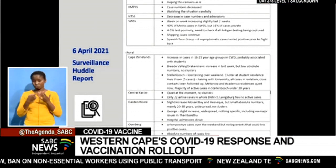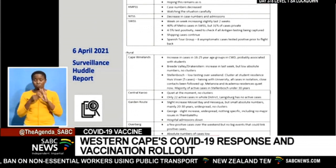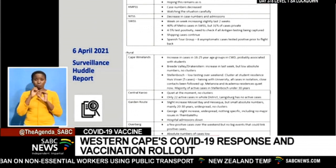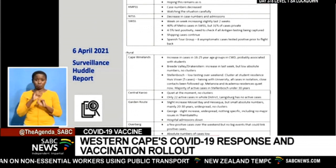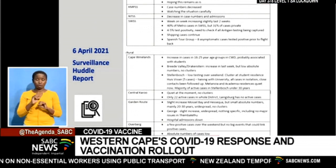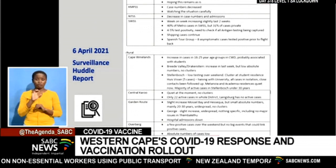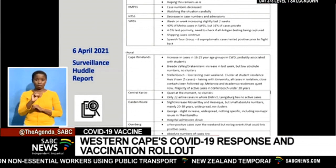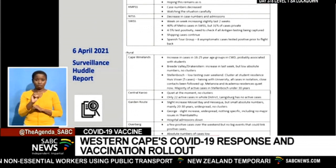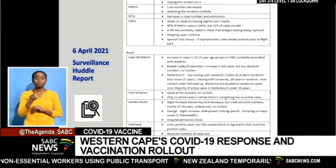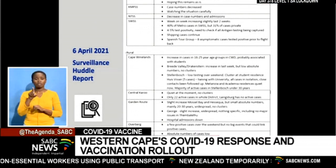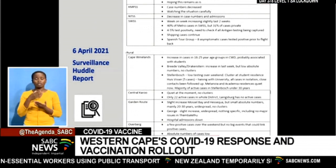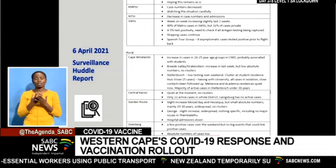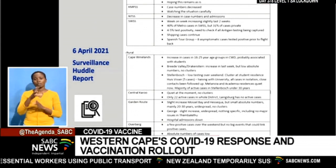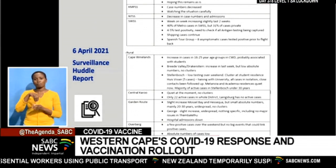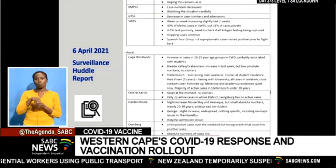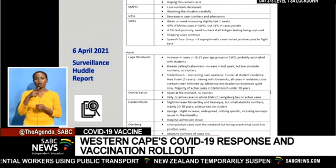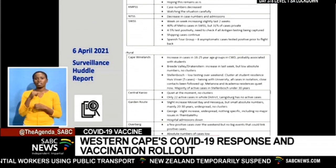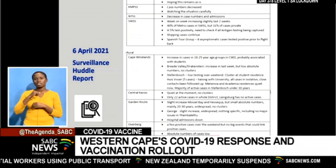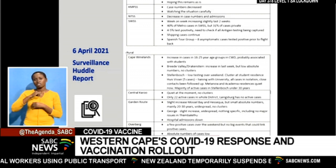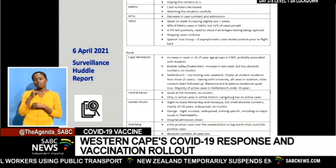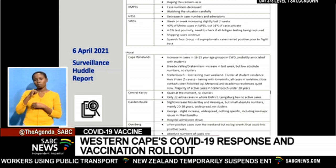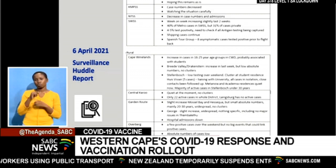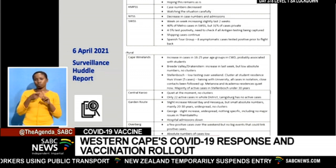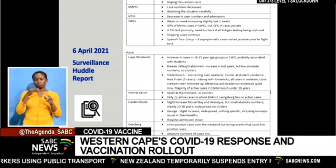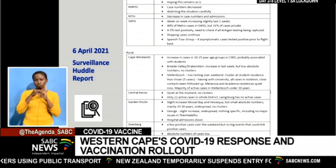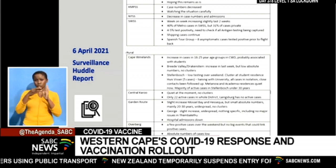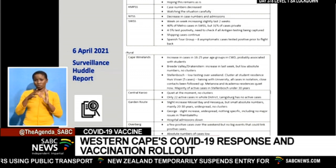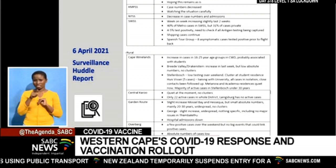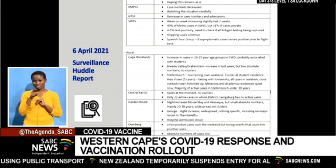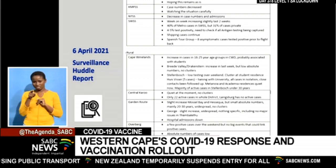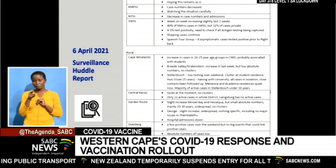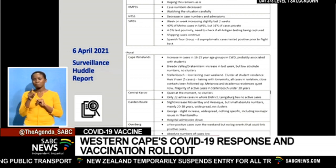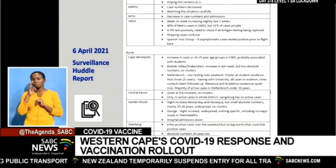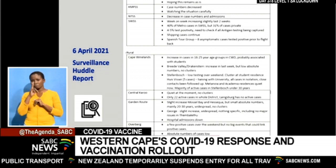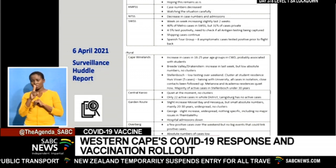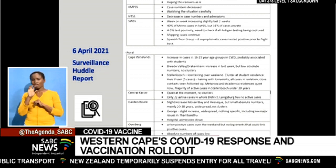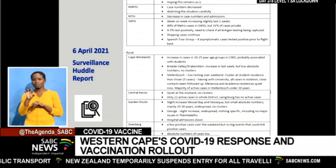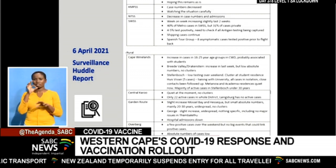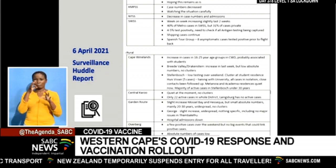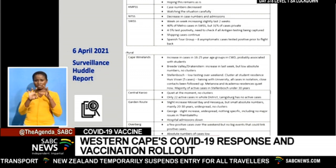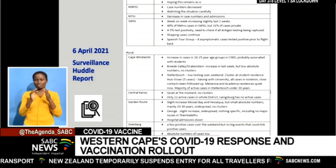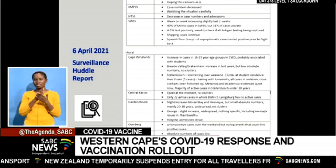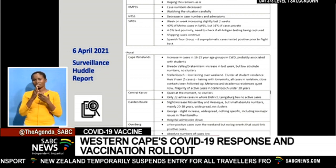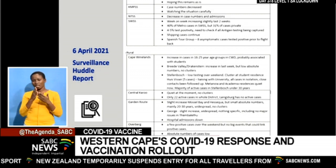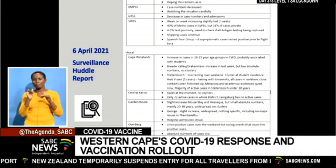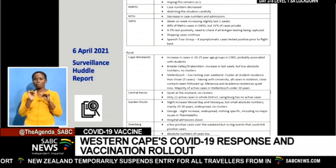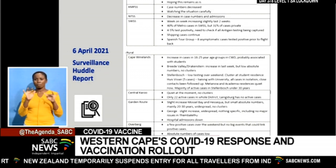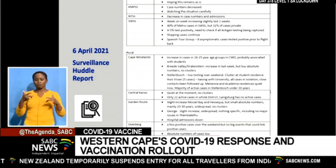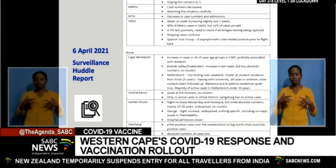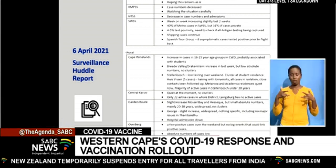students. There were specific residences, and the majority of cases are under the age of 30 in the Stellenbosch